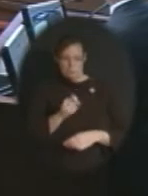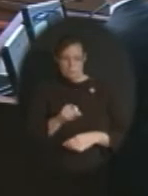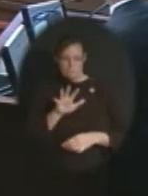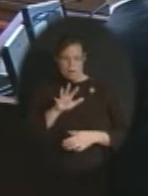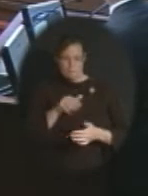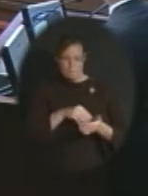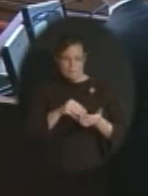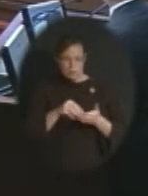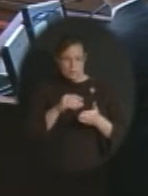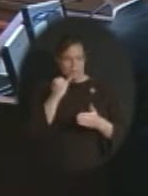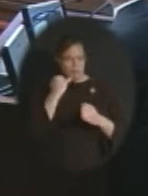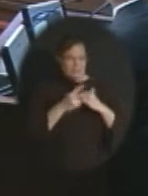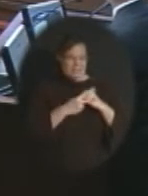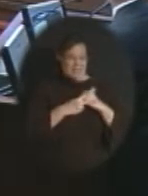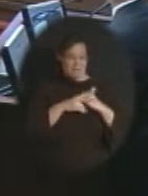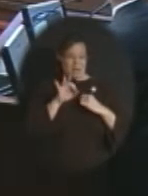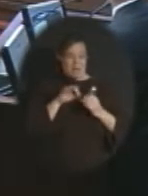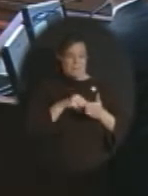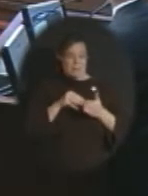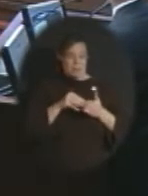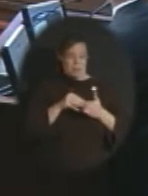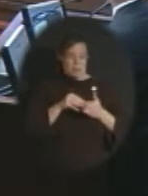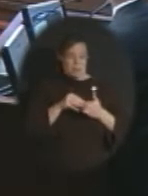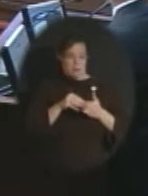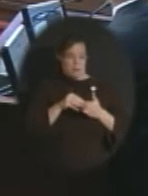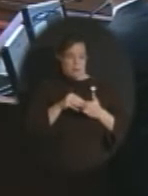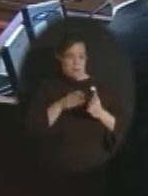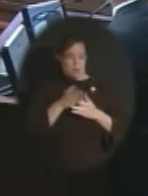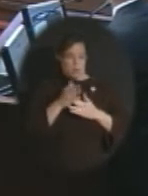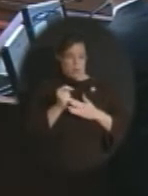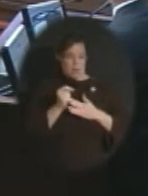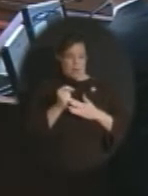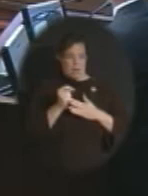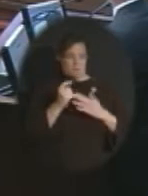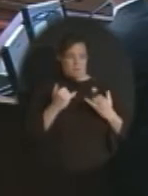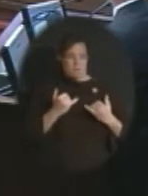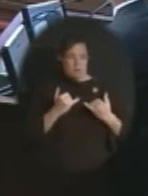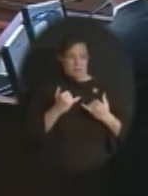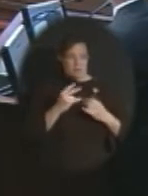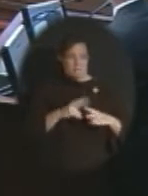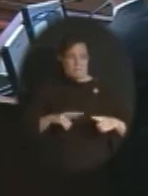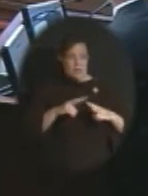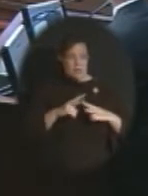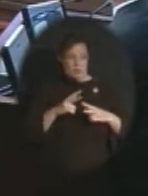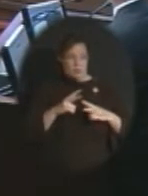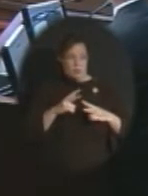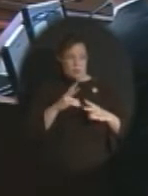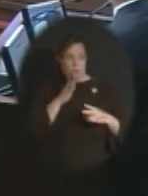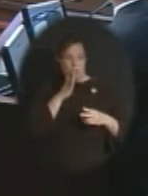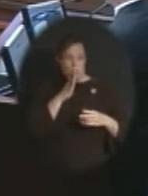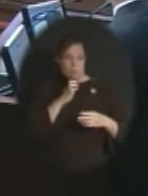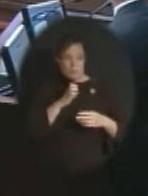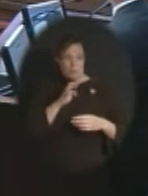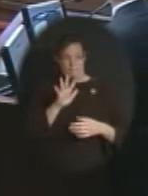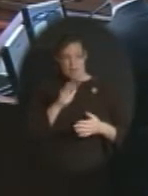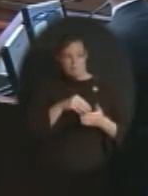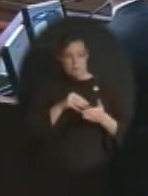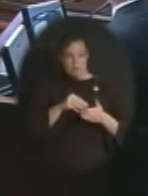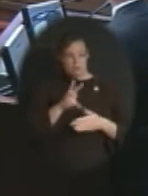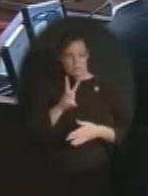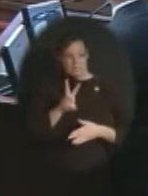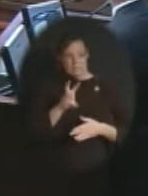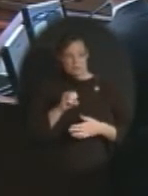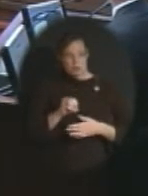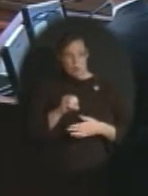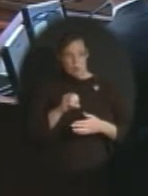million. So say we saved $9 million over the course of it. Say a present value weighting of that would make it $5 million or something like 5 or 6.